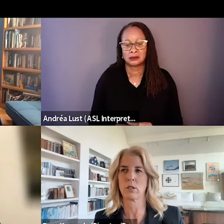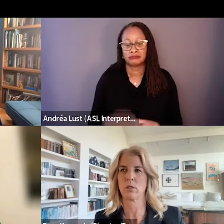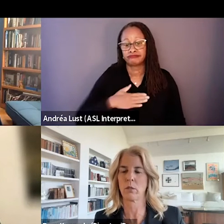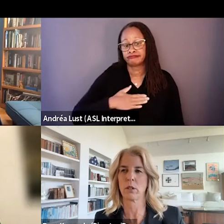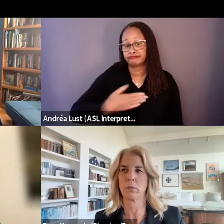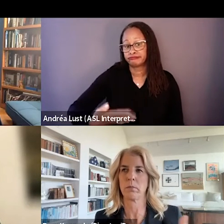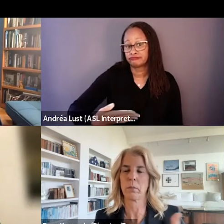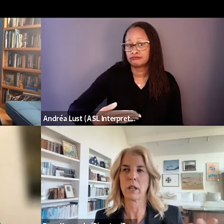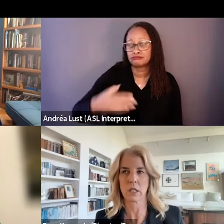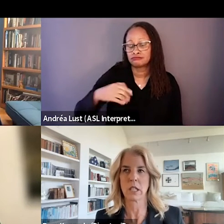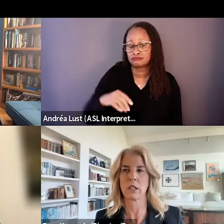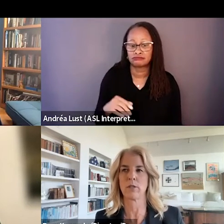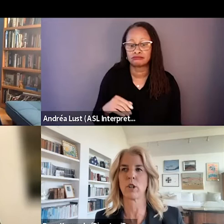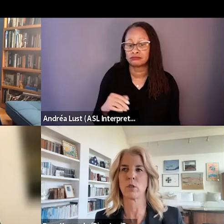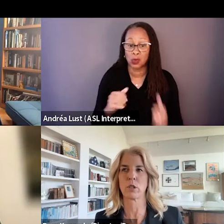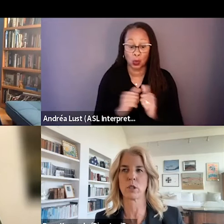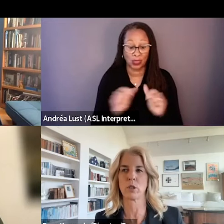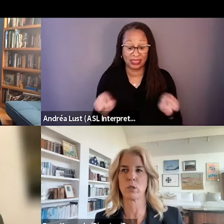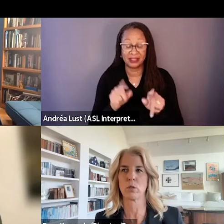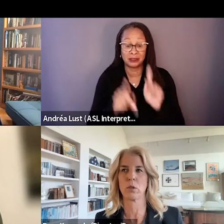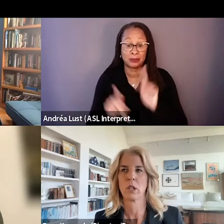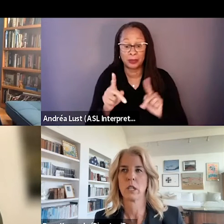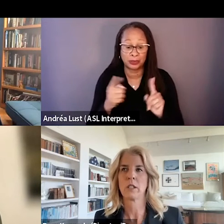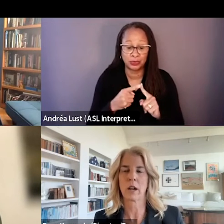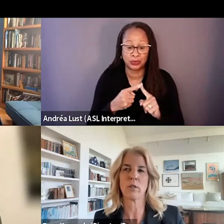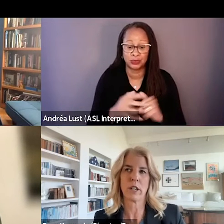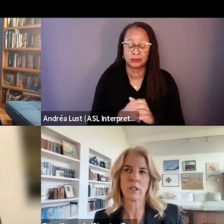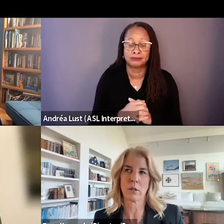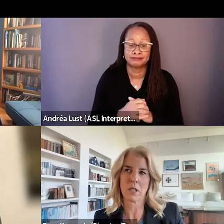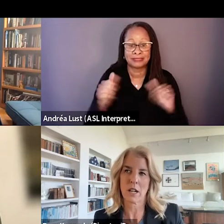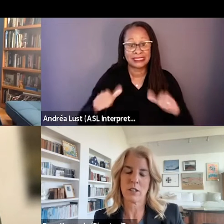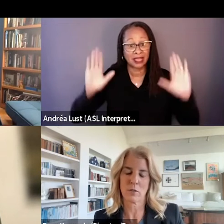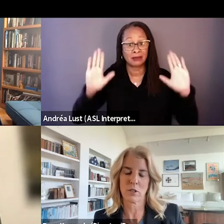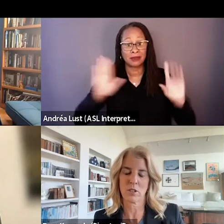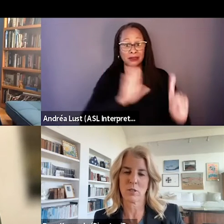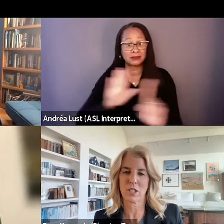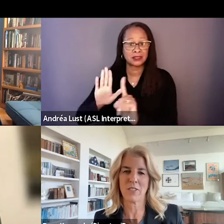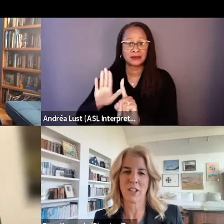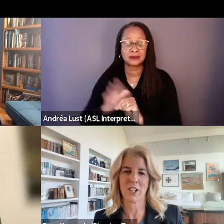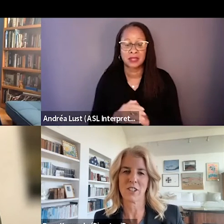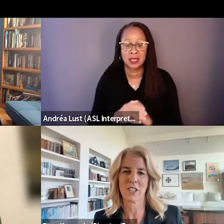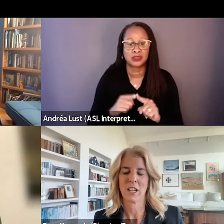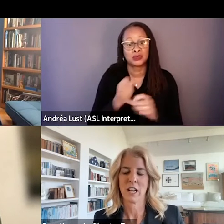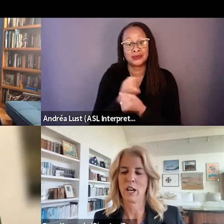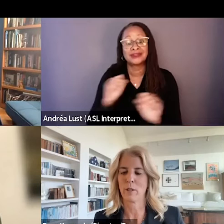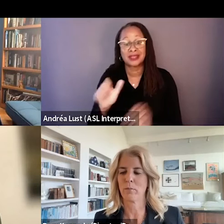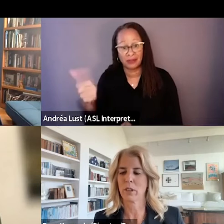willingness of amongst these folks to sacrifice themselves to save